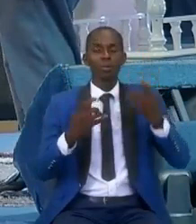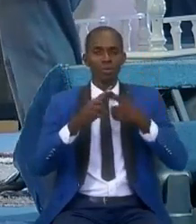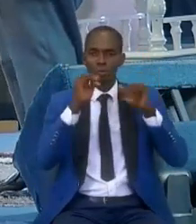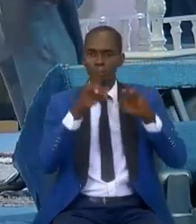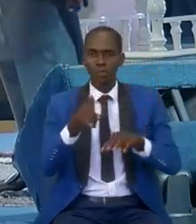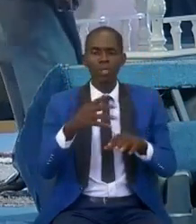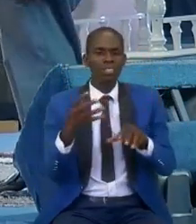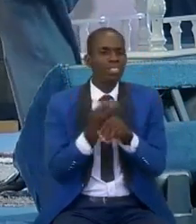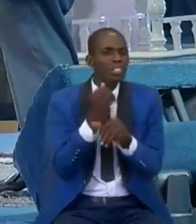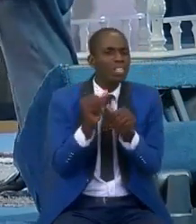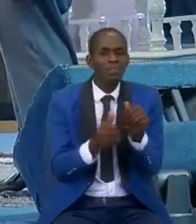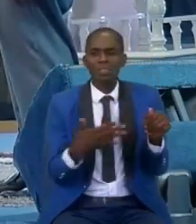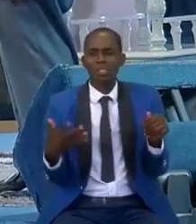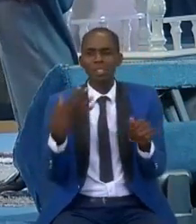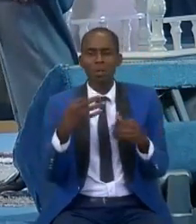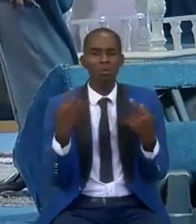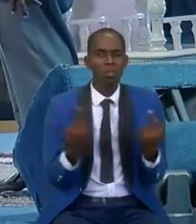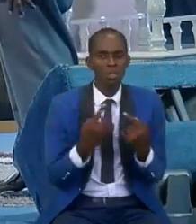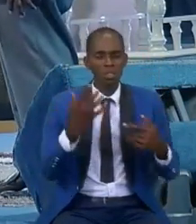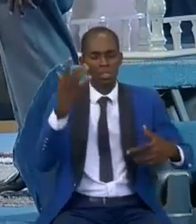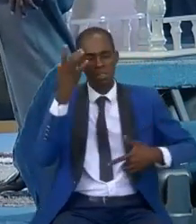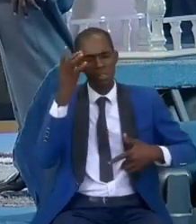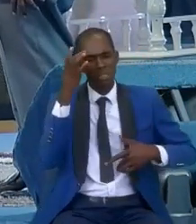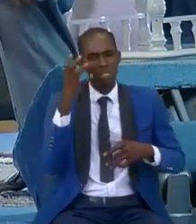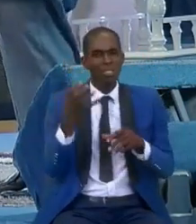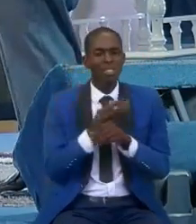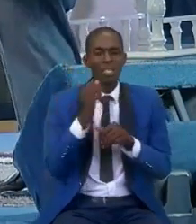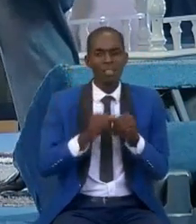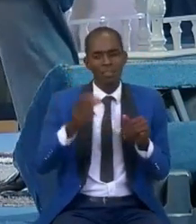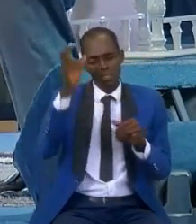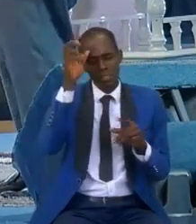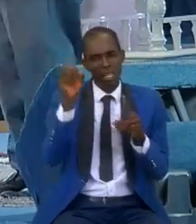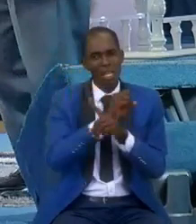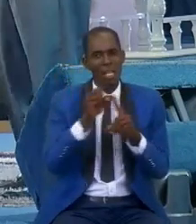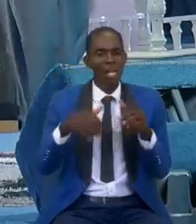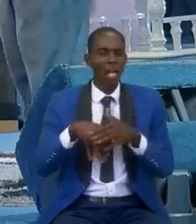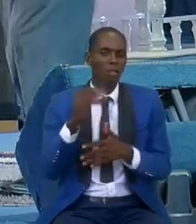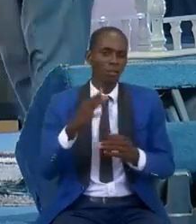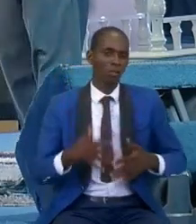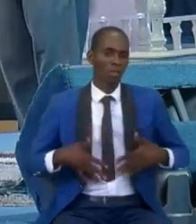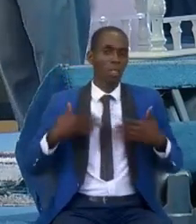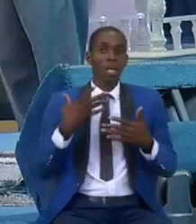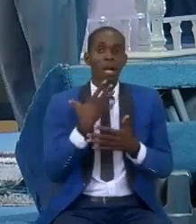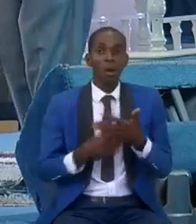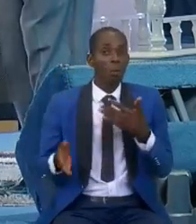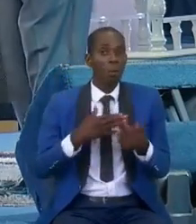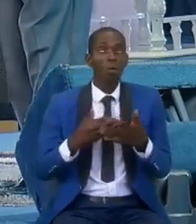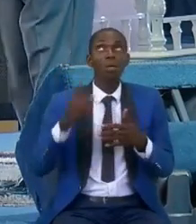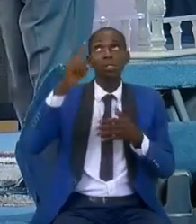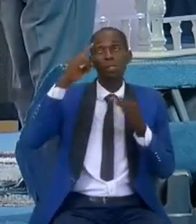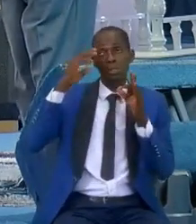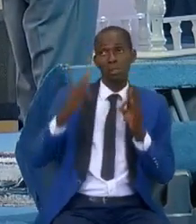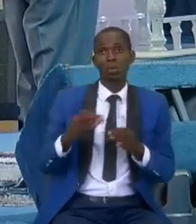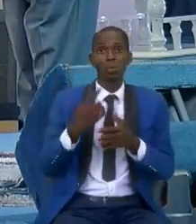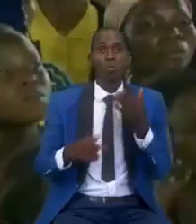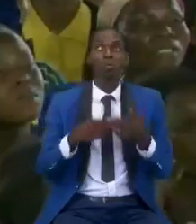your life. And he said, whatever he purposes and whatever he wills, that is what he will do. Congratulations,